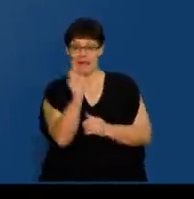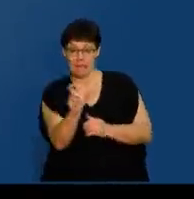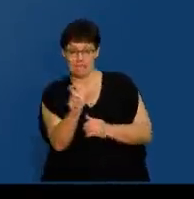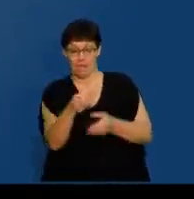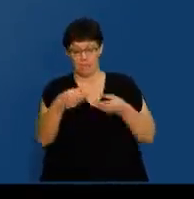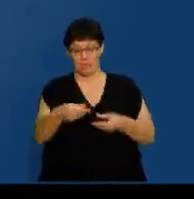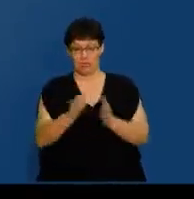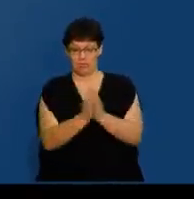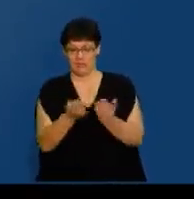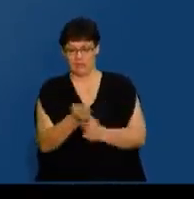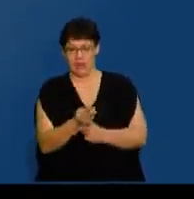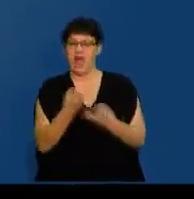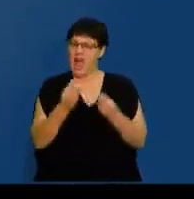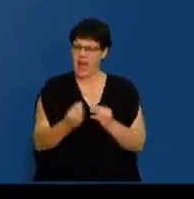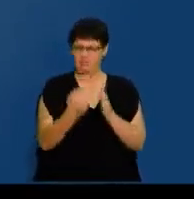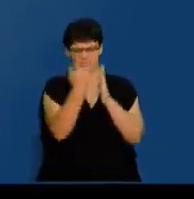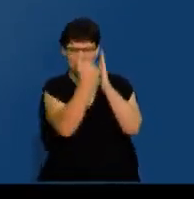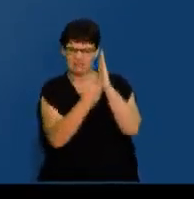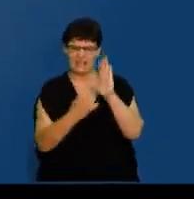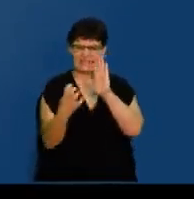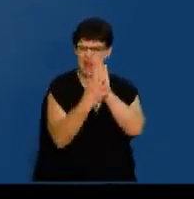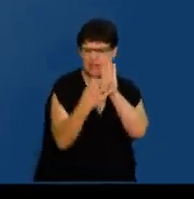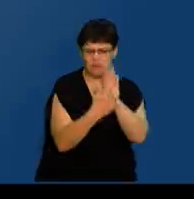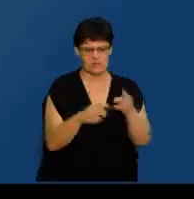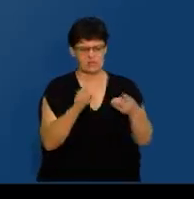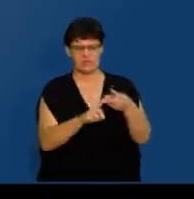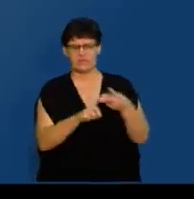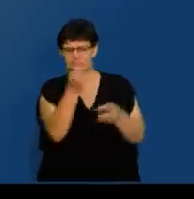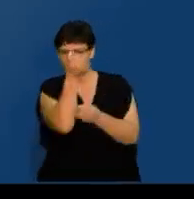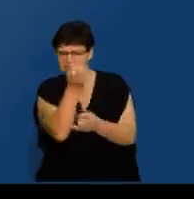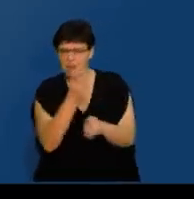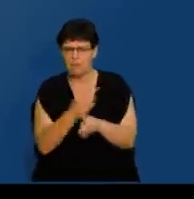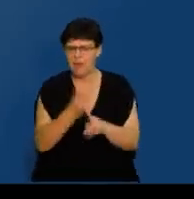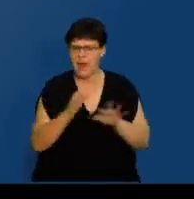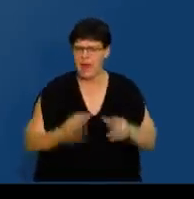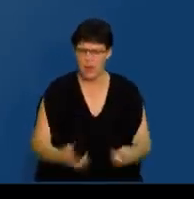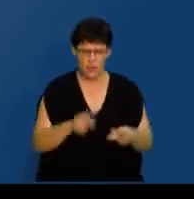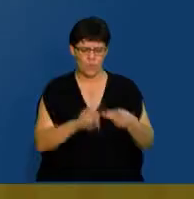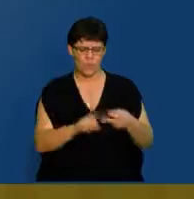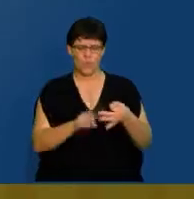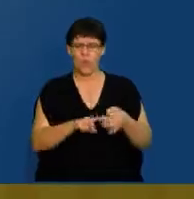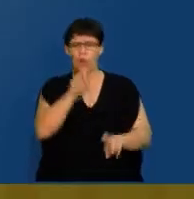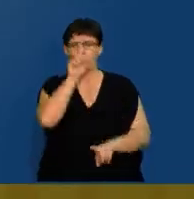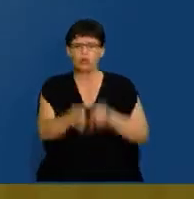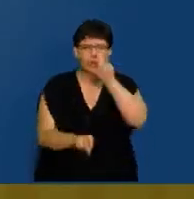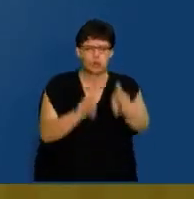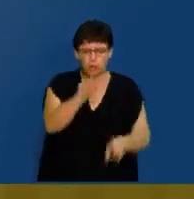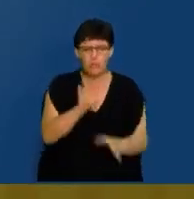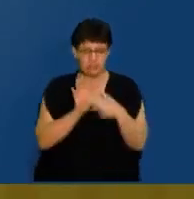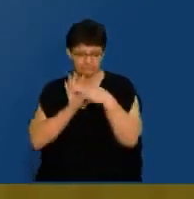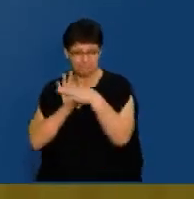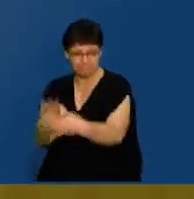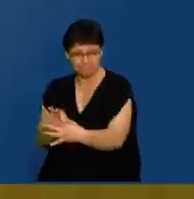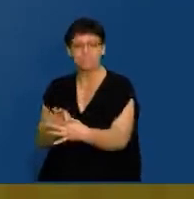has a whole list of diagrams. It has tips on how to prepare. It's got questions that are specifically related